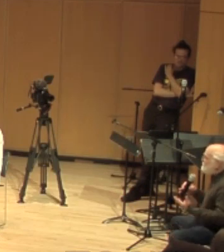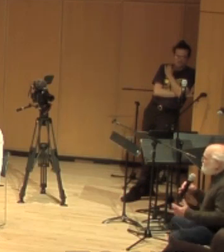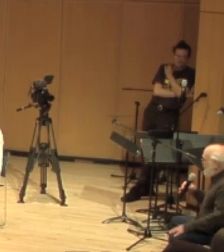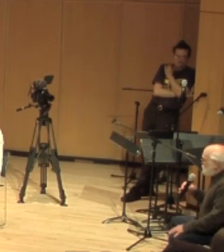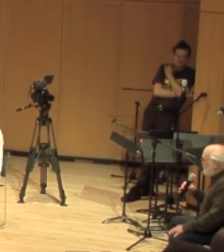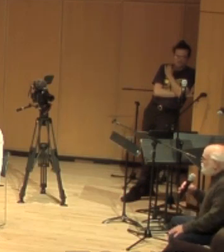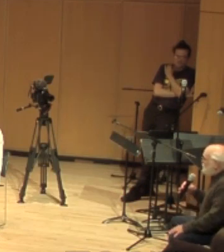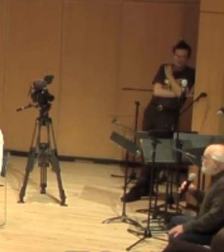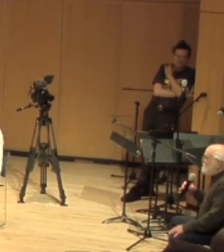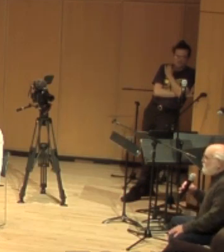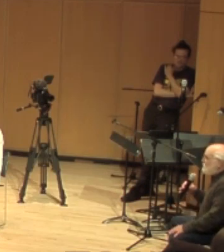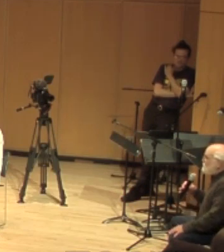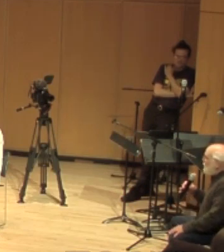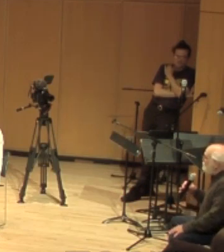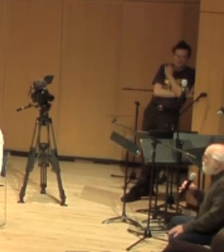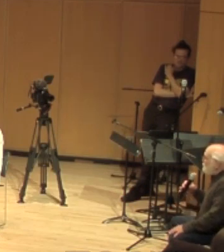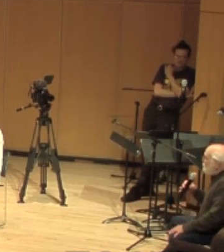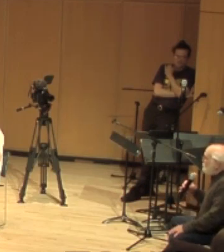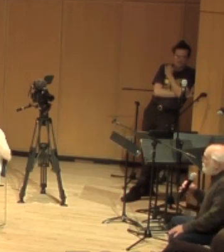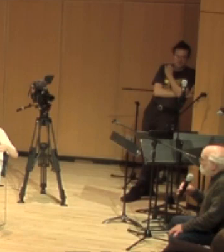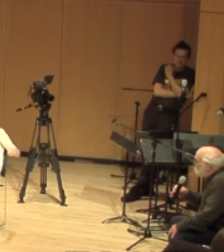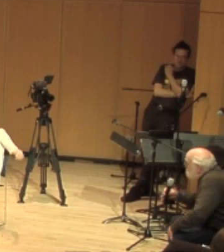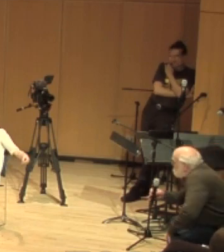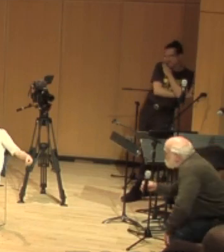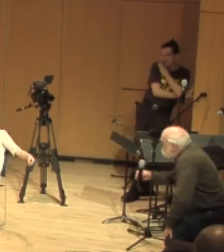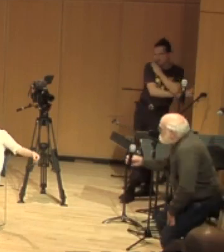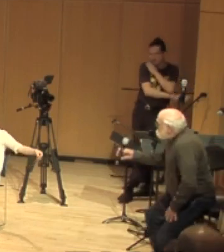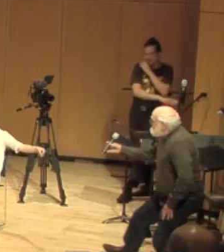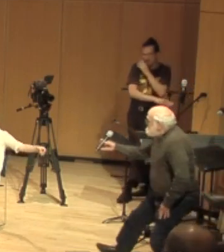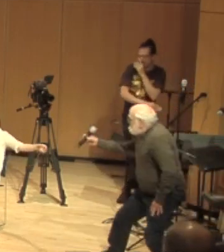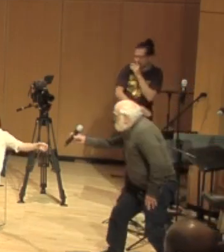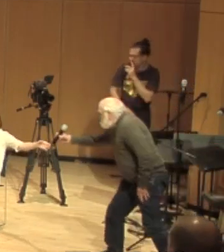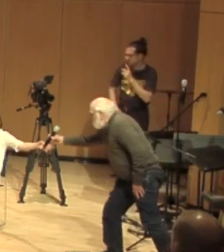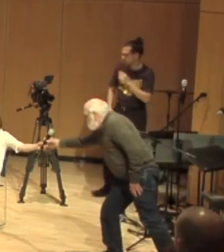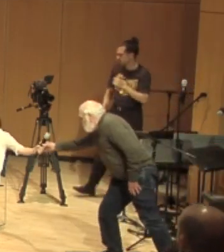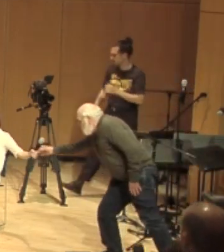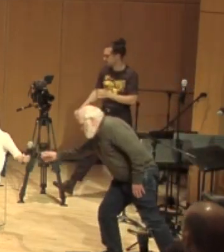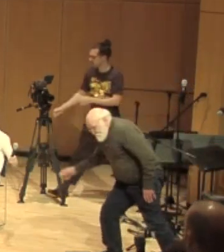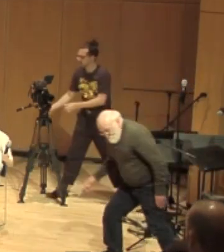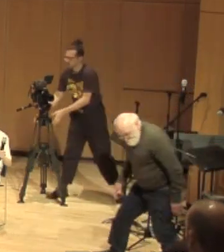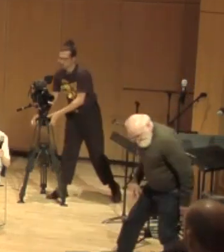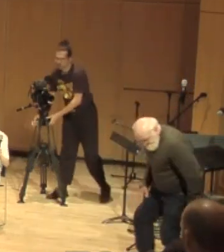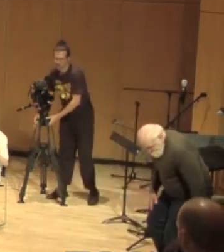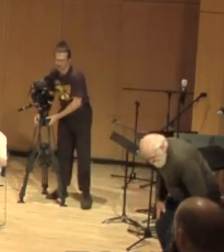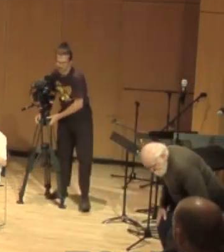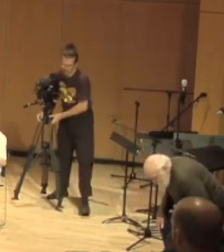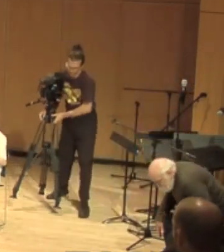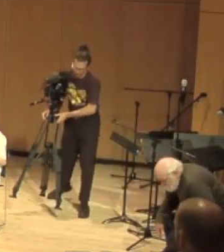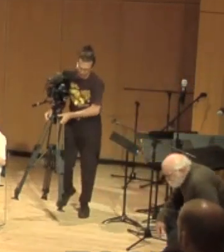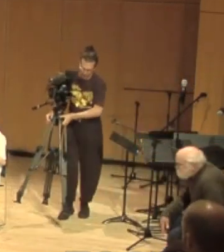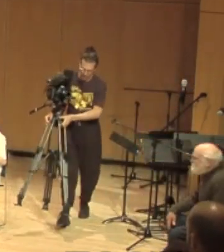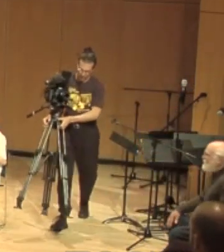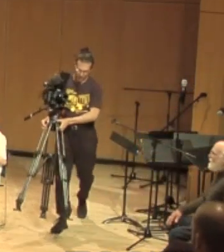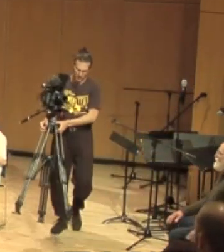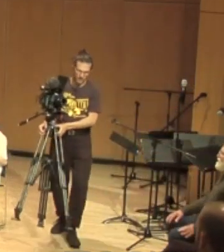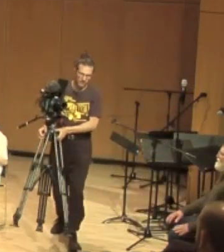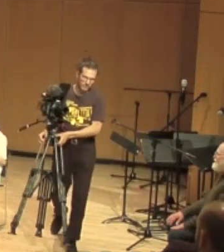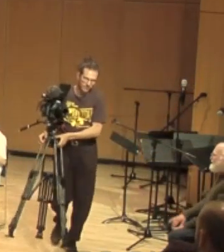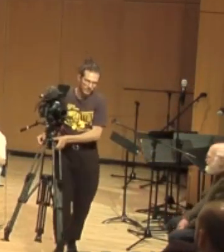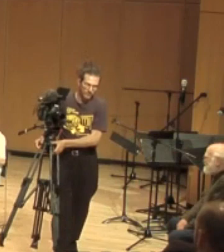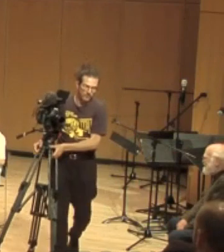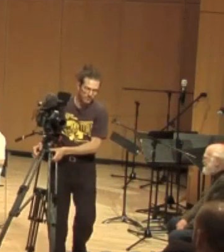the level of imagination that we see elsewhere in the world yes Paul Walsh teaches